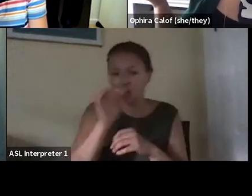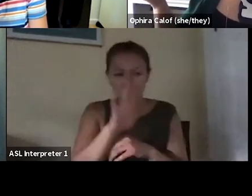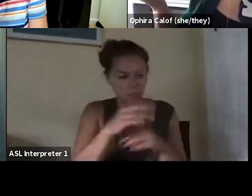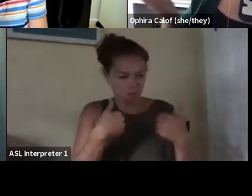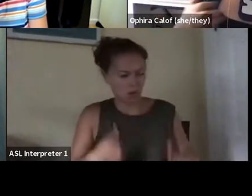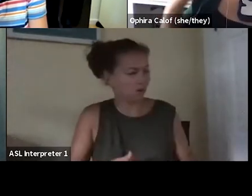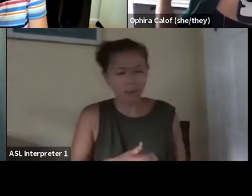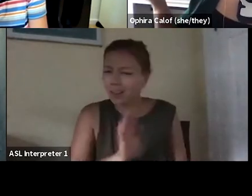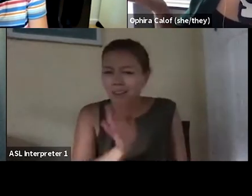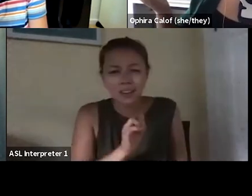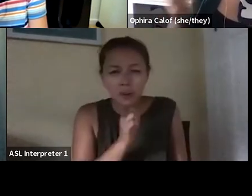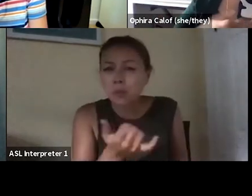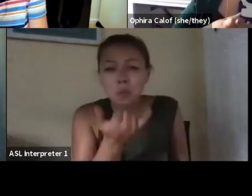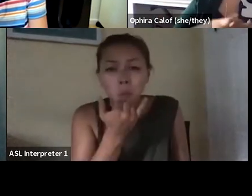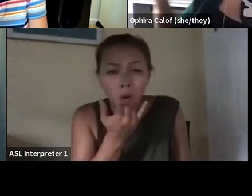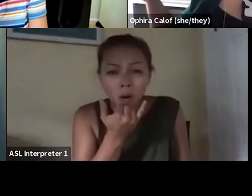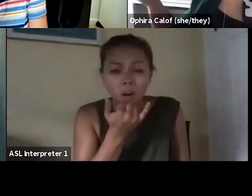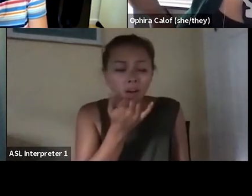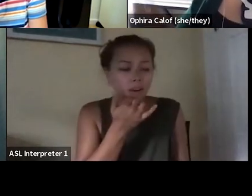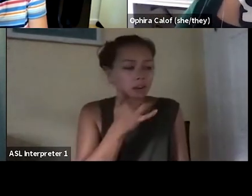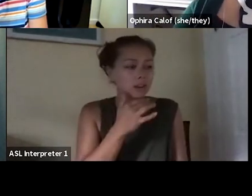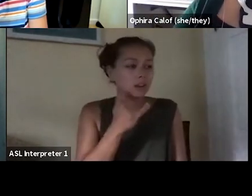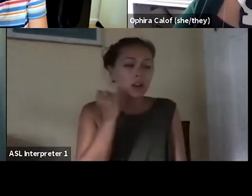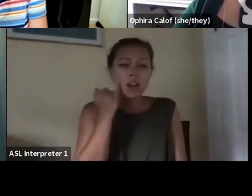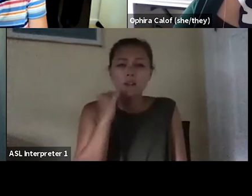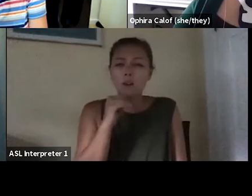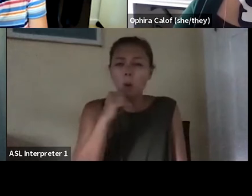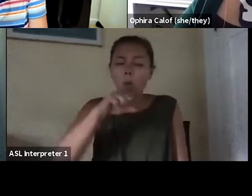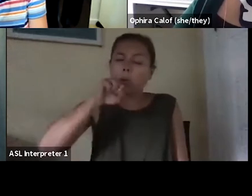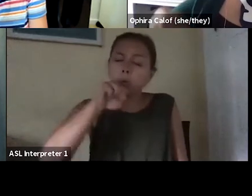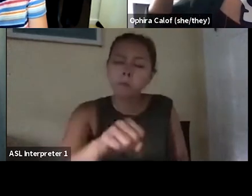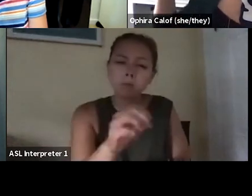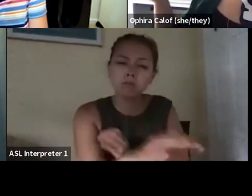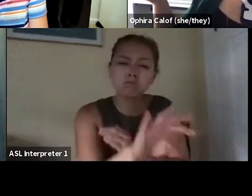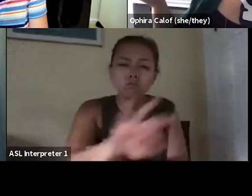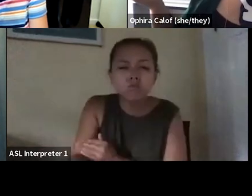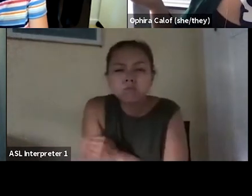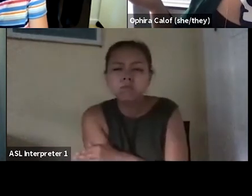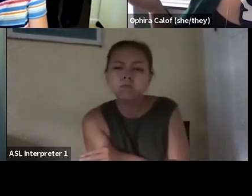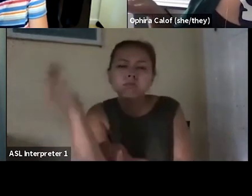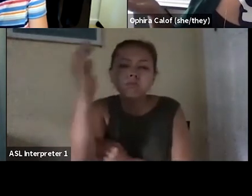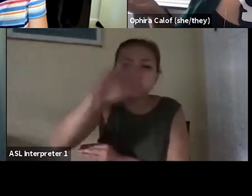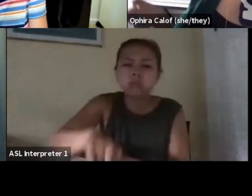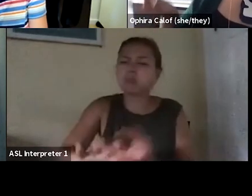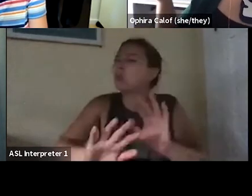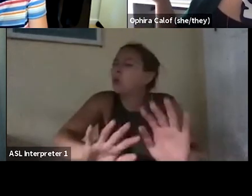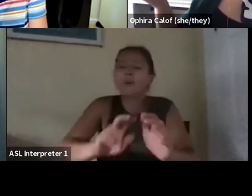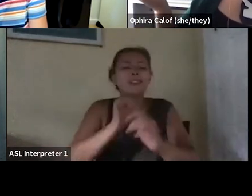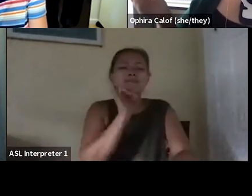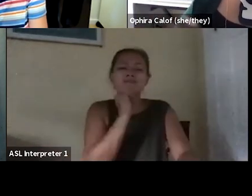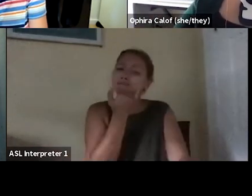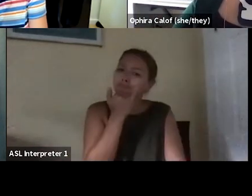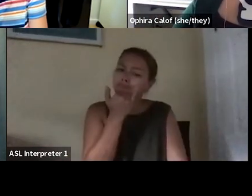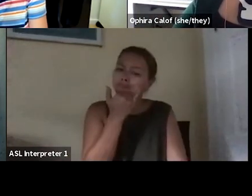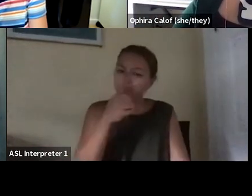it all the time. You can just be, and you can still dance on stage, and you can still wear sparkly clothes if you want to, or not if